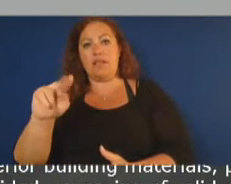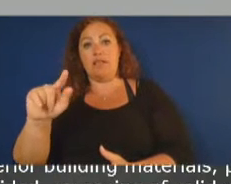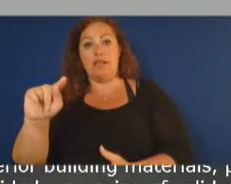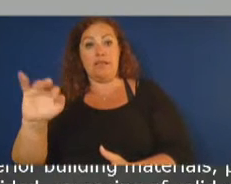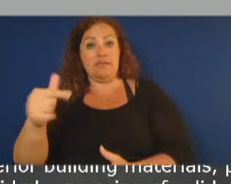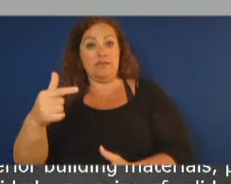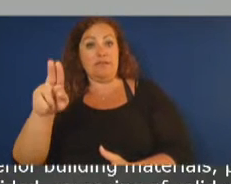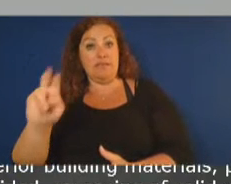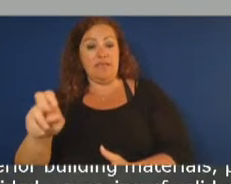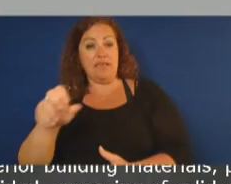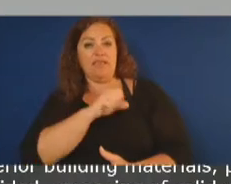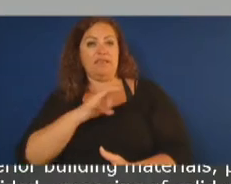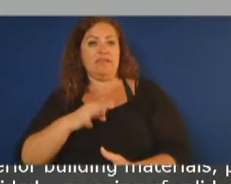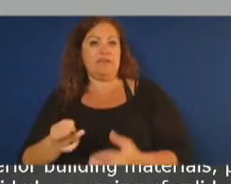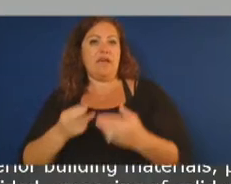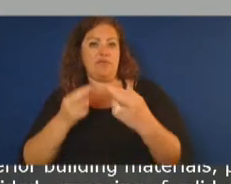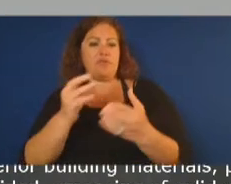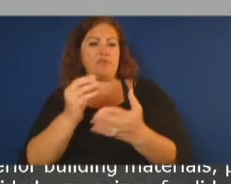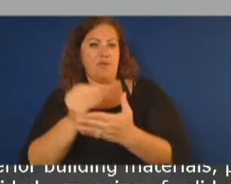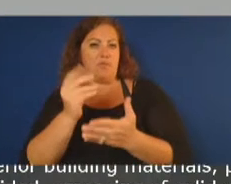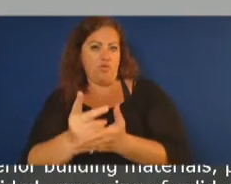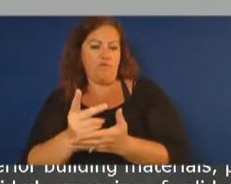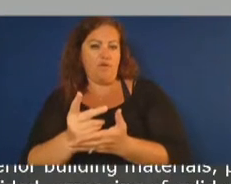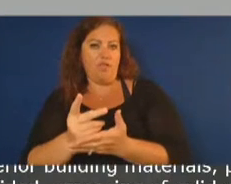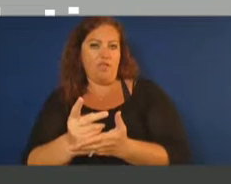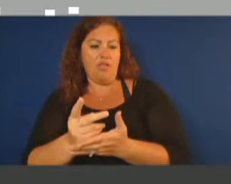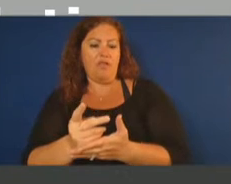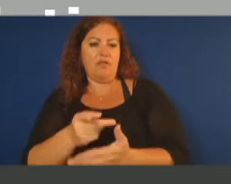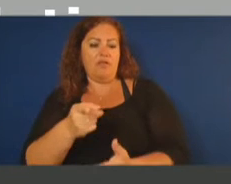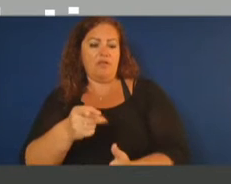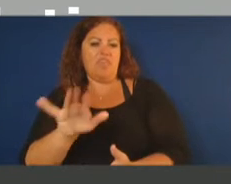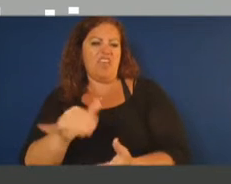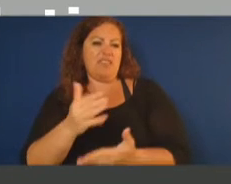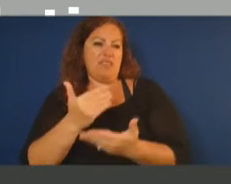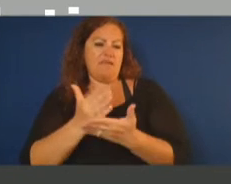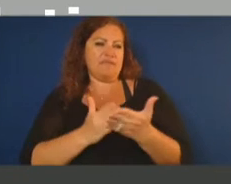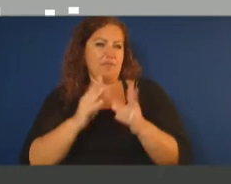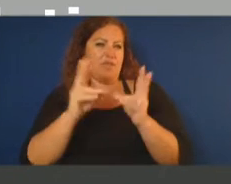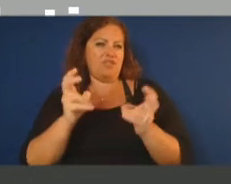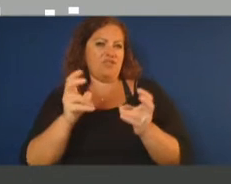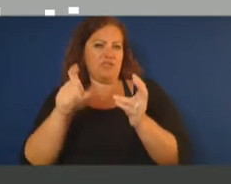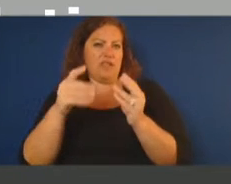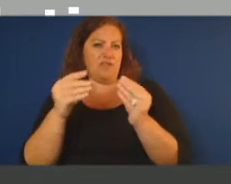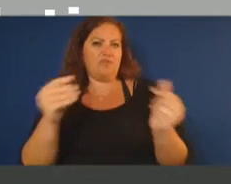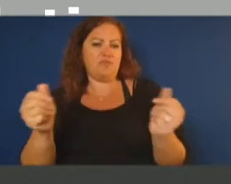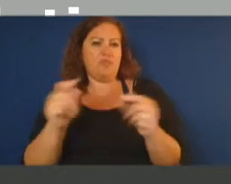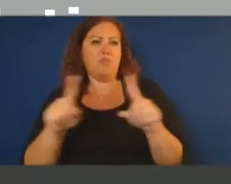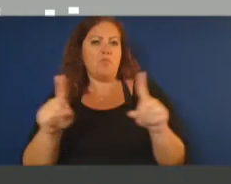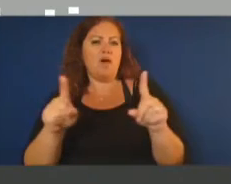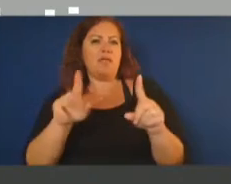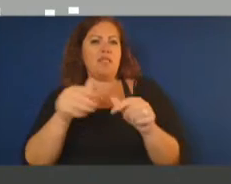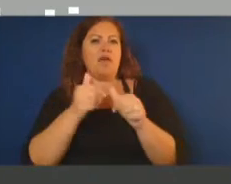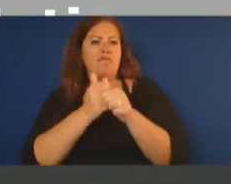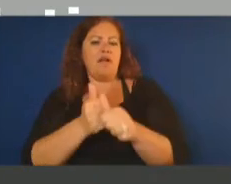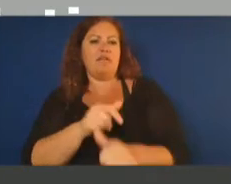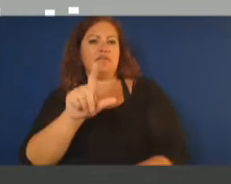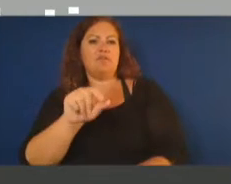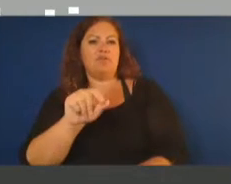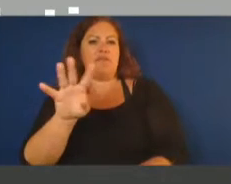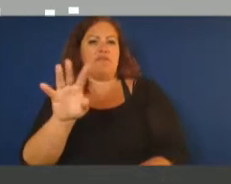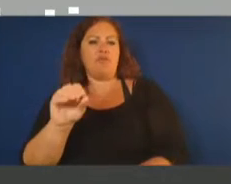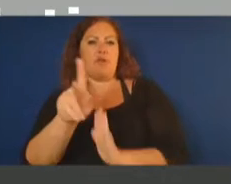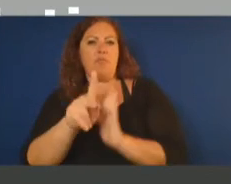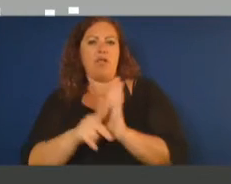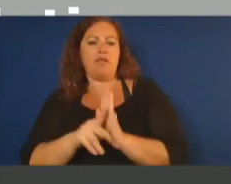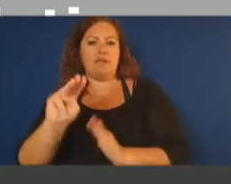the staff does recommend approval of this petition are some outstanding issues that we need to work through um it is consistent with the 2040 policy map recommendation for